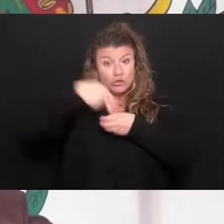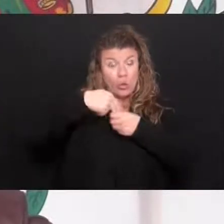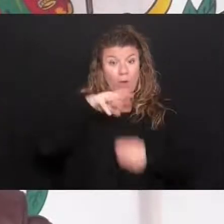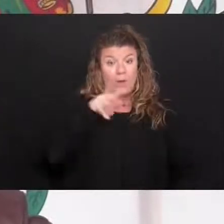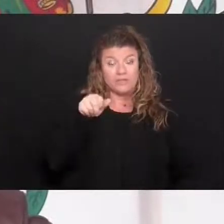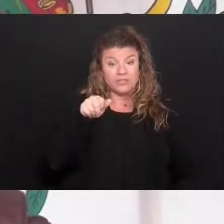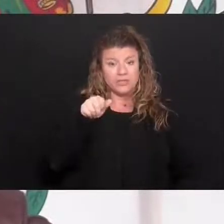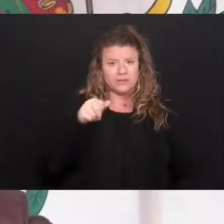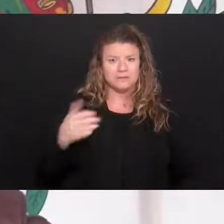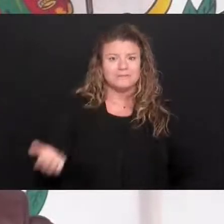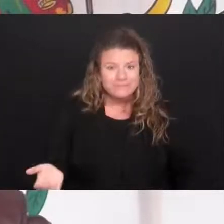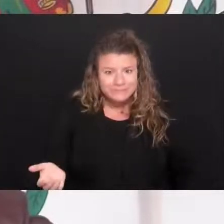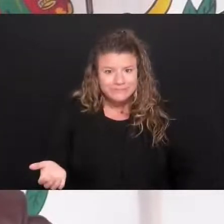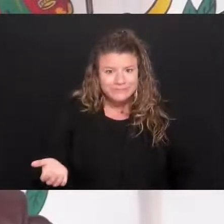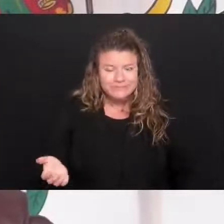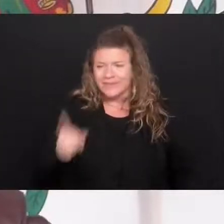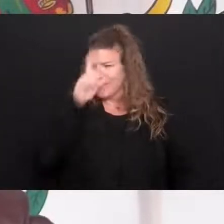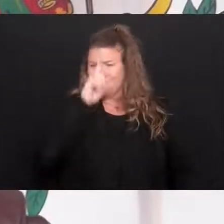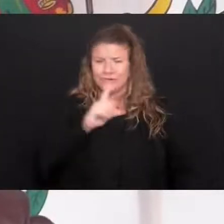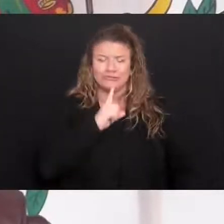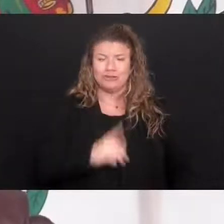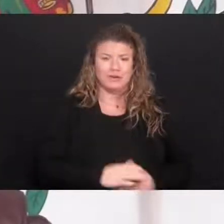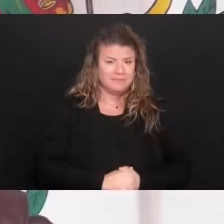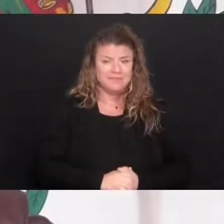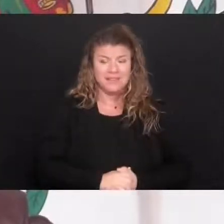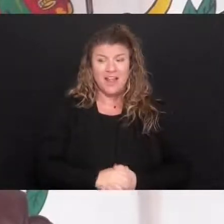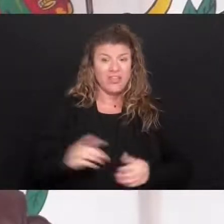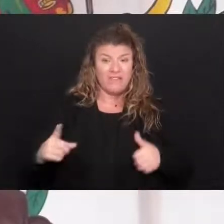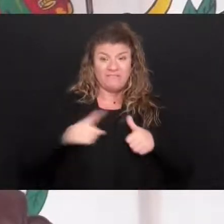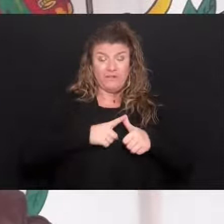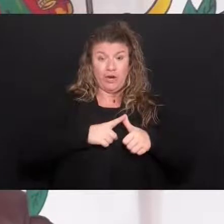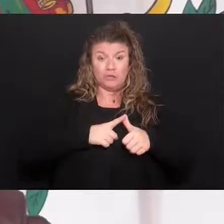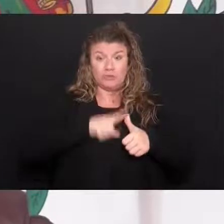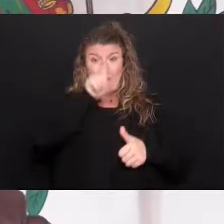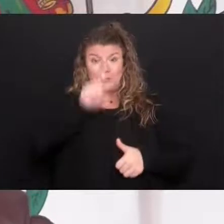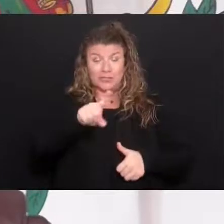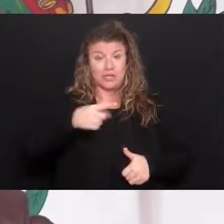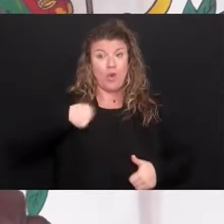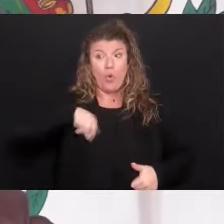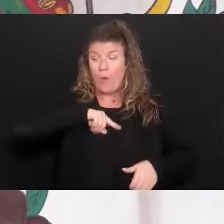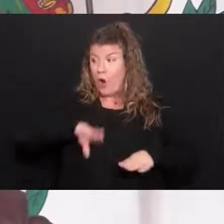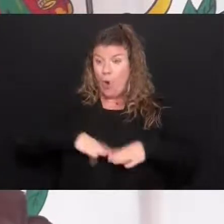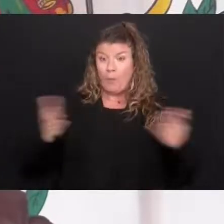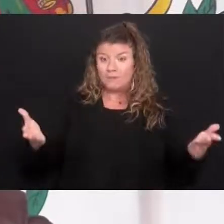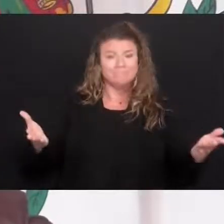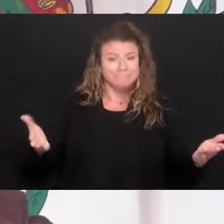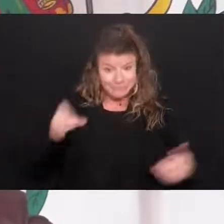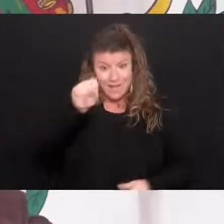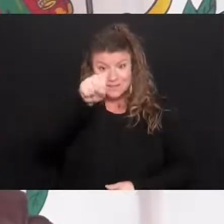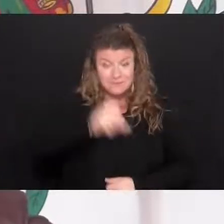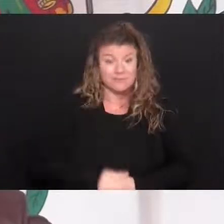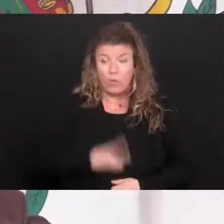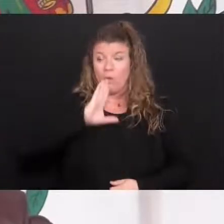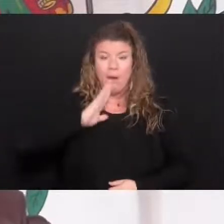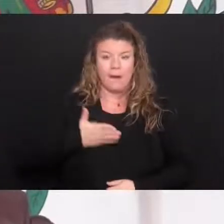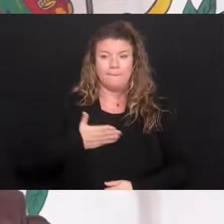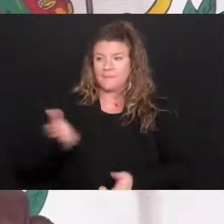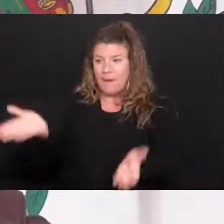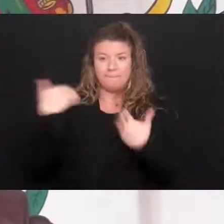Virginia, absolutely, the first step is, would we welcome them? Absolutely, hands down. We would take them